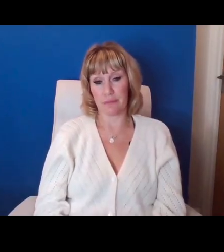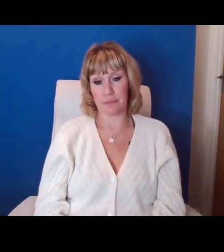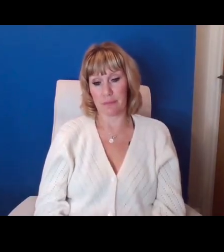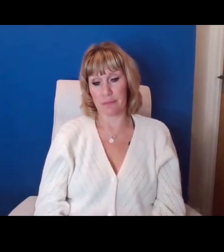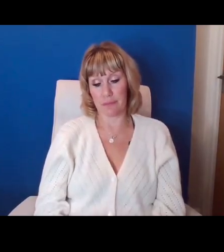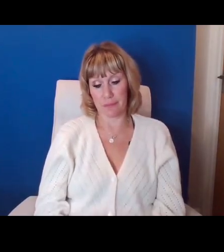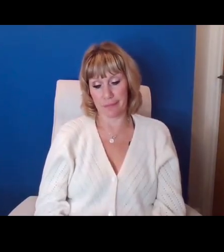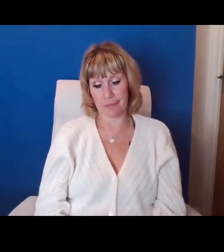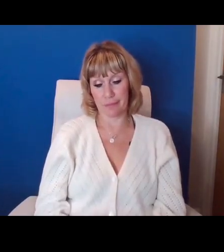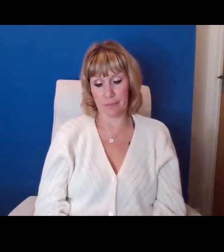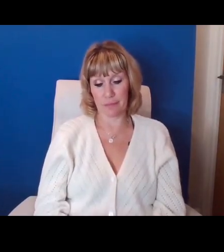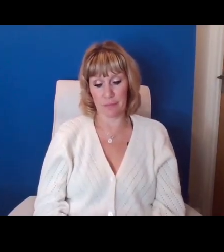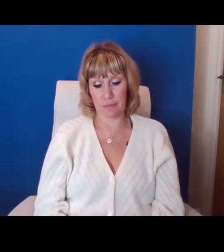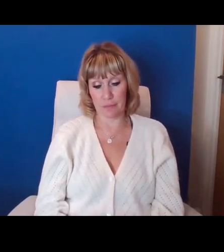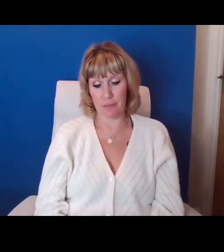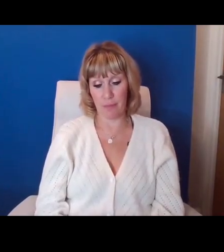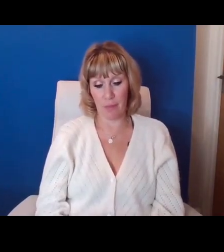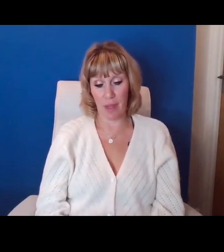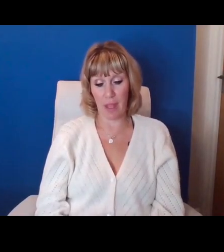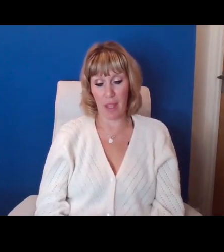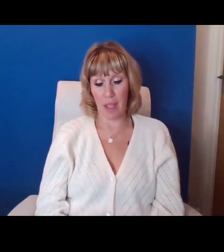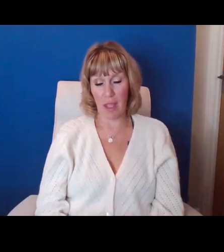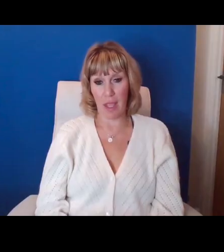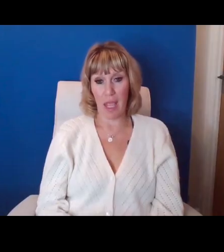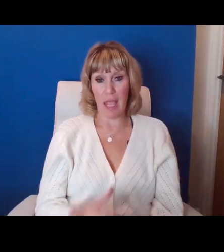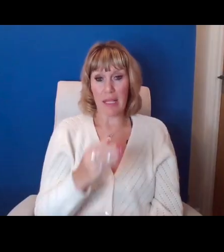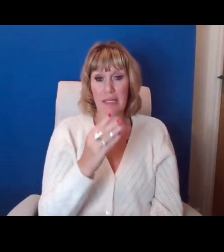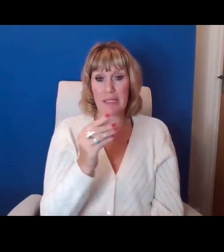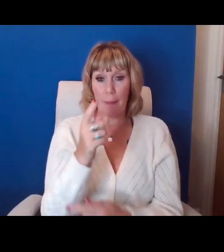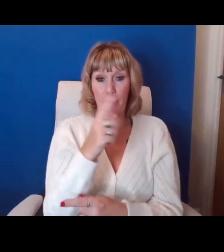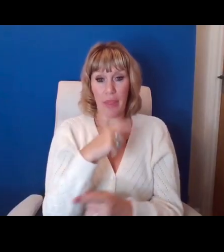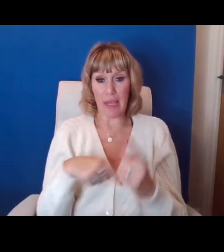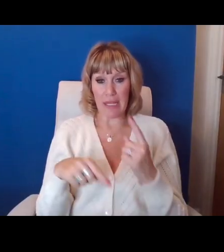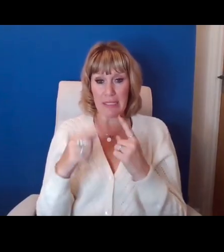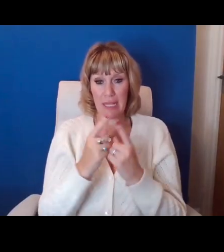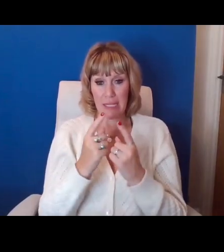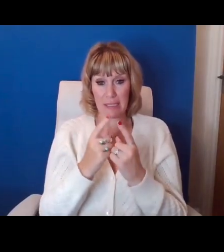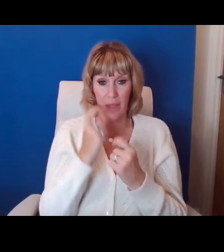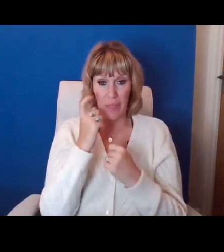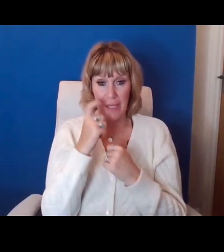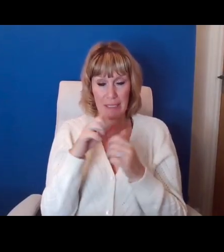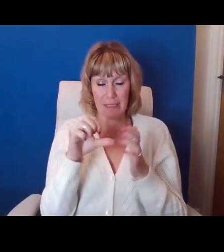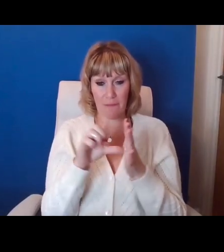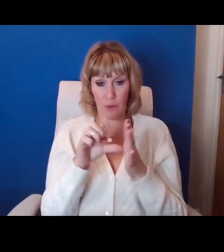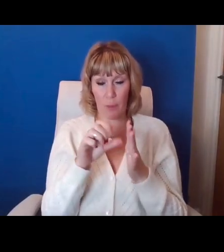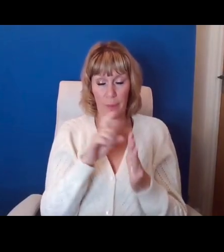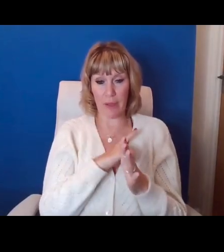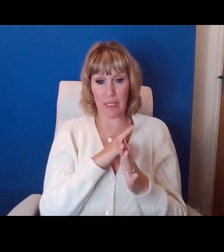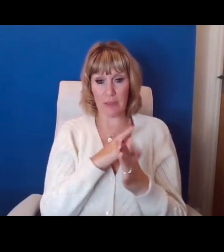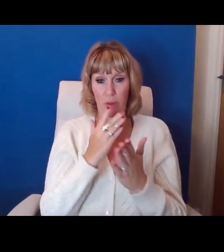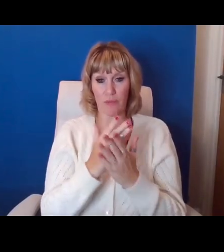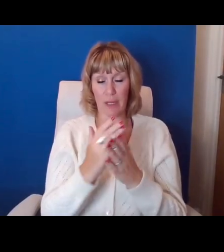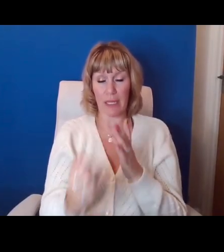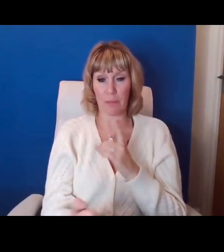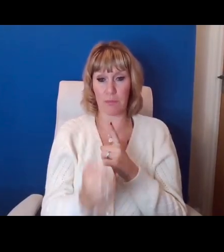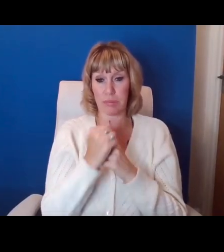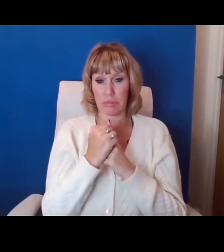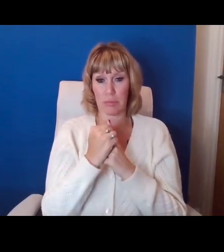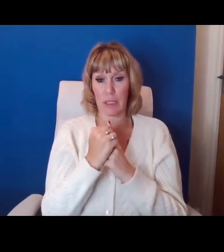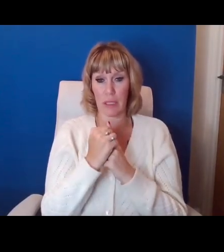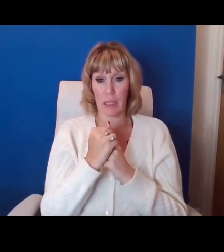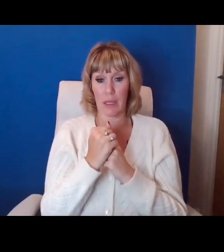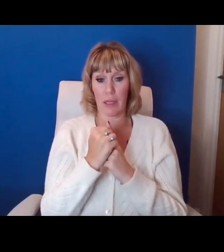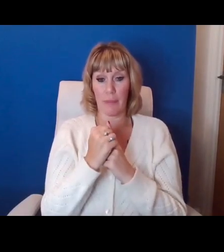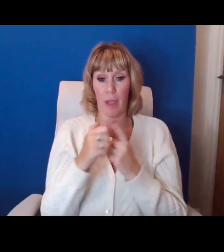Um, some of these things I think it's difficult because people are talking about this one really spoke to me, but I can't, hopefully